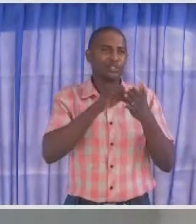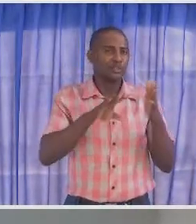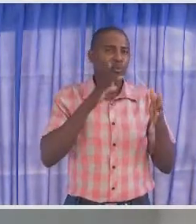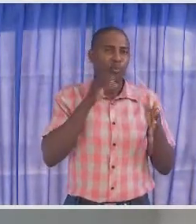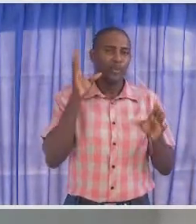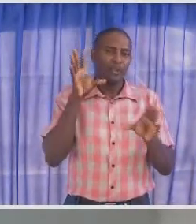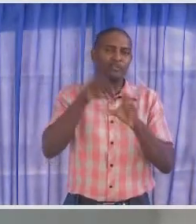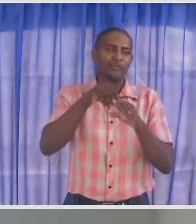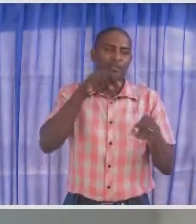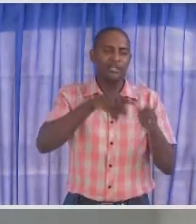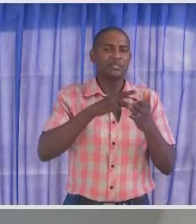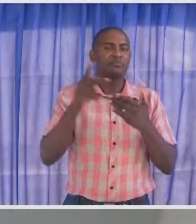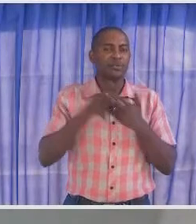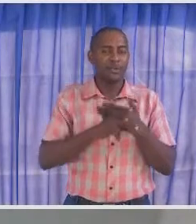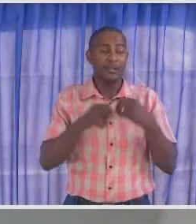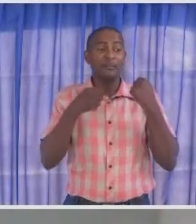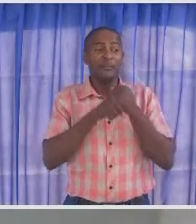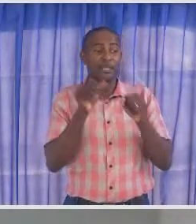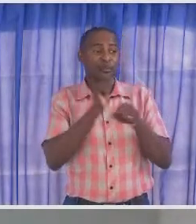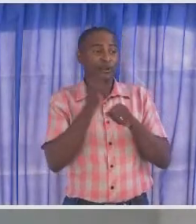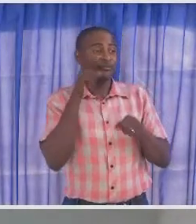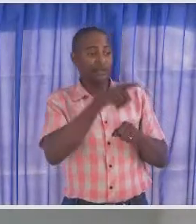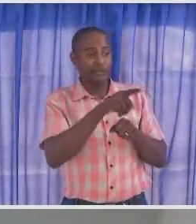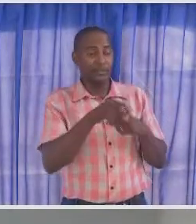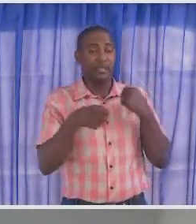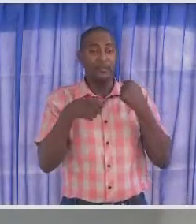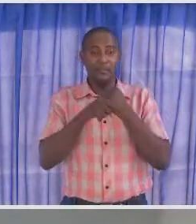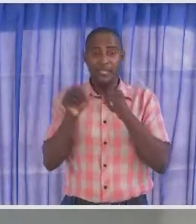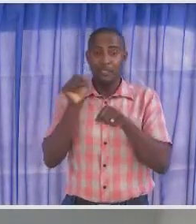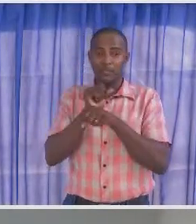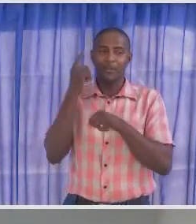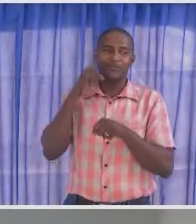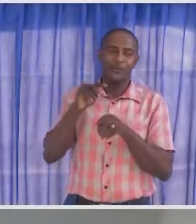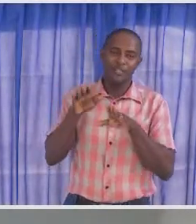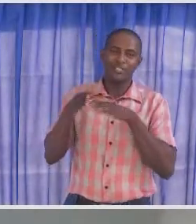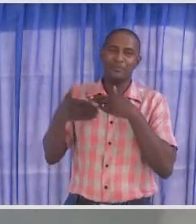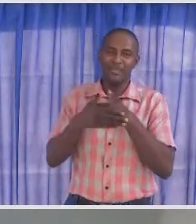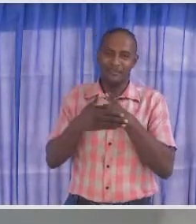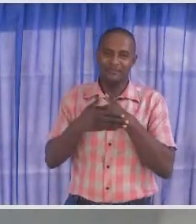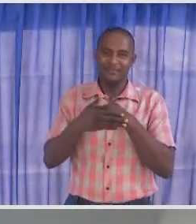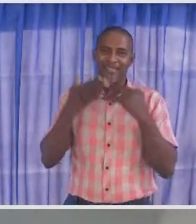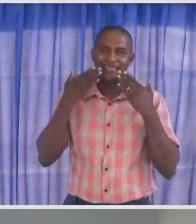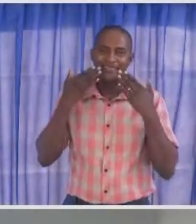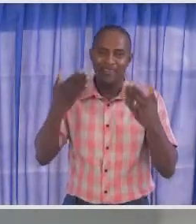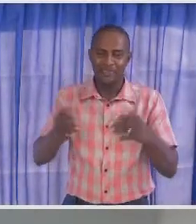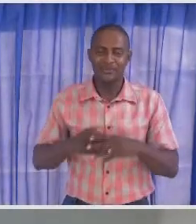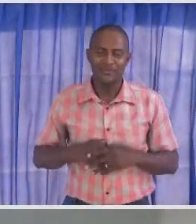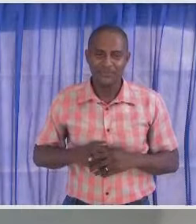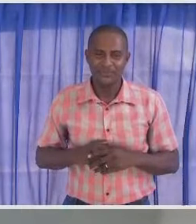program. Make it work for you, make it work for Jamaica. Thank you.